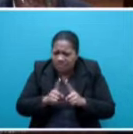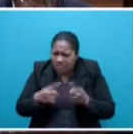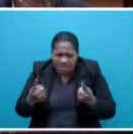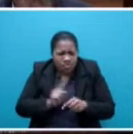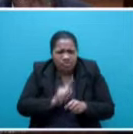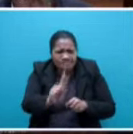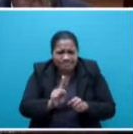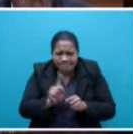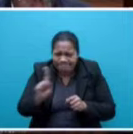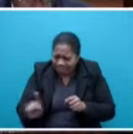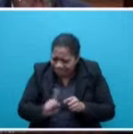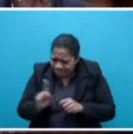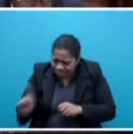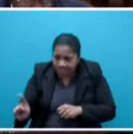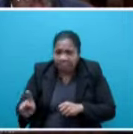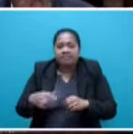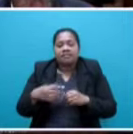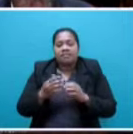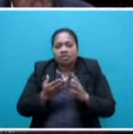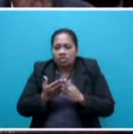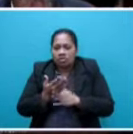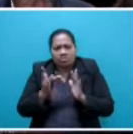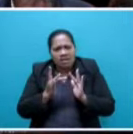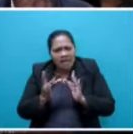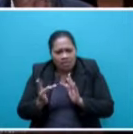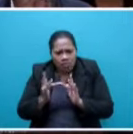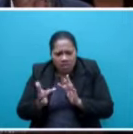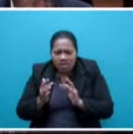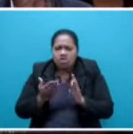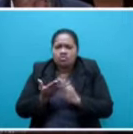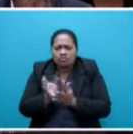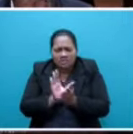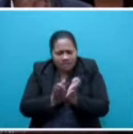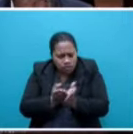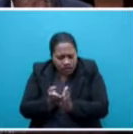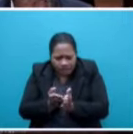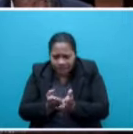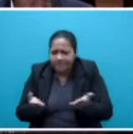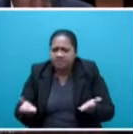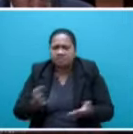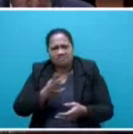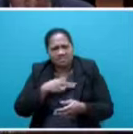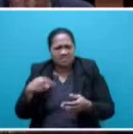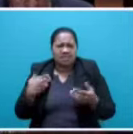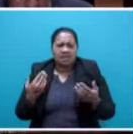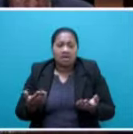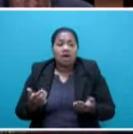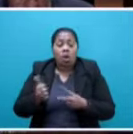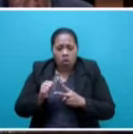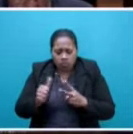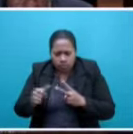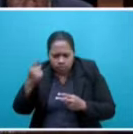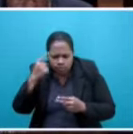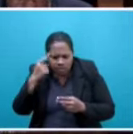time, Mr. Speaker, sir, through its network, through the civil servants, through the permanent secretaries, through the ministers, also aware as to what people are thinking, what